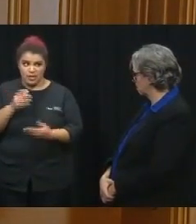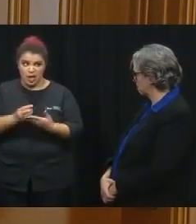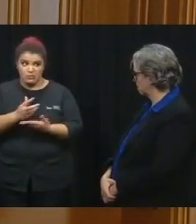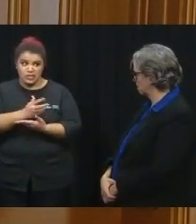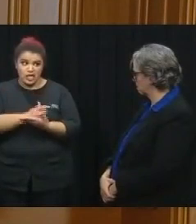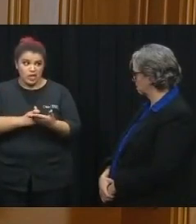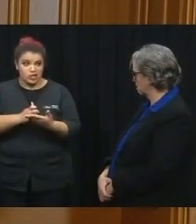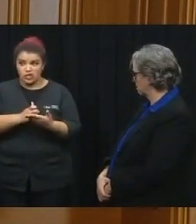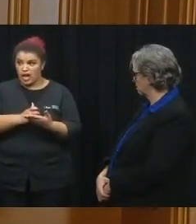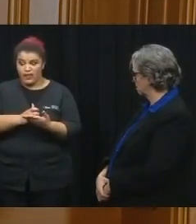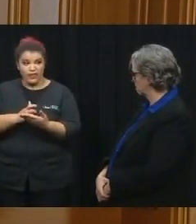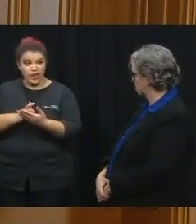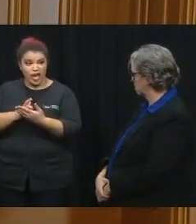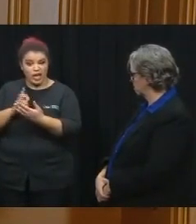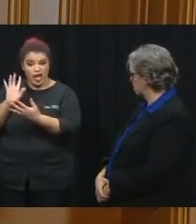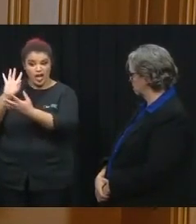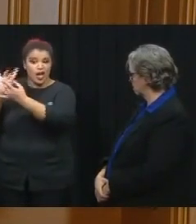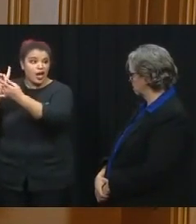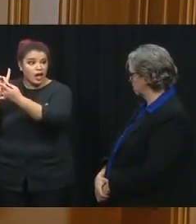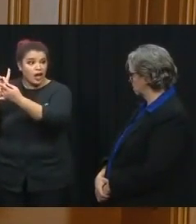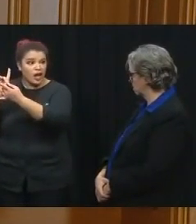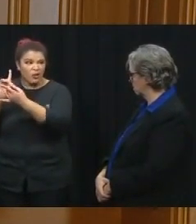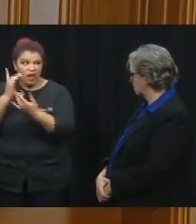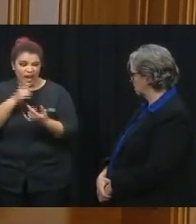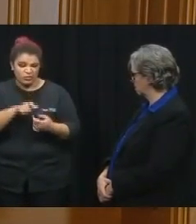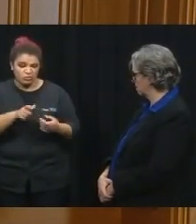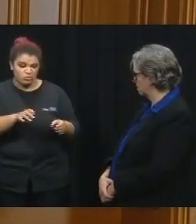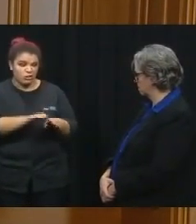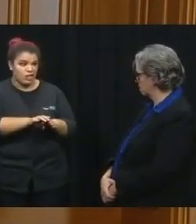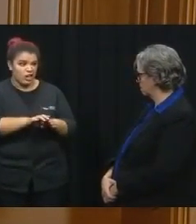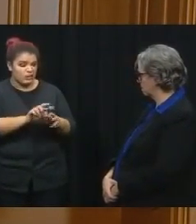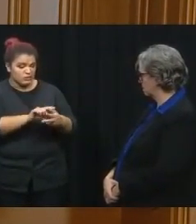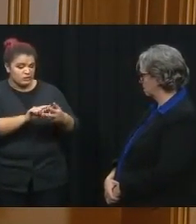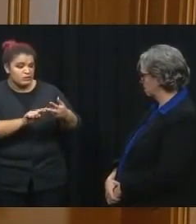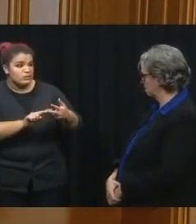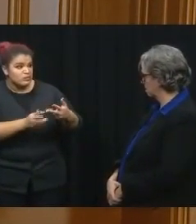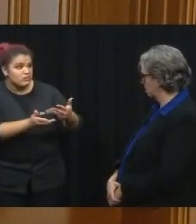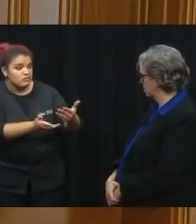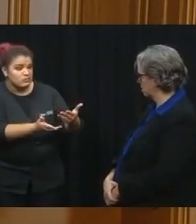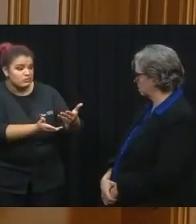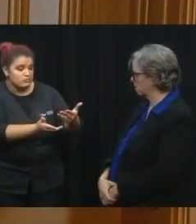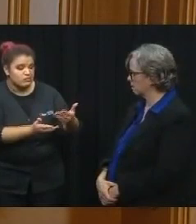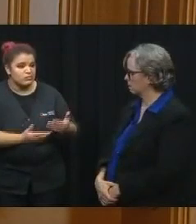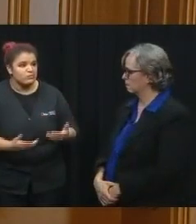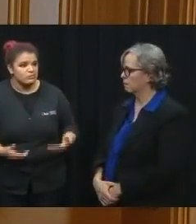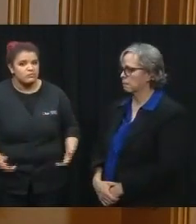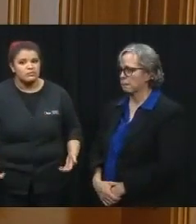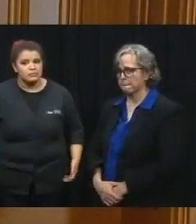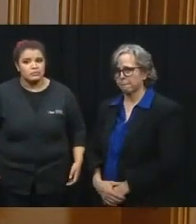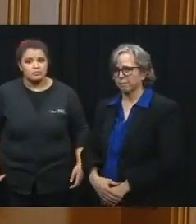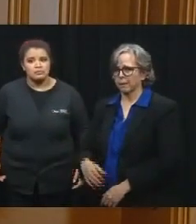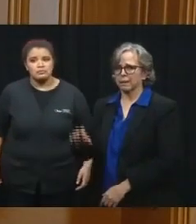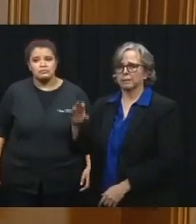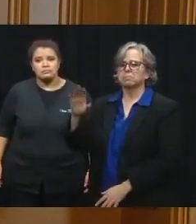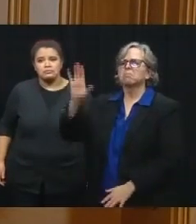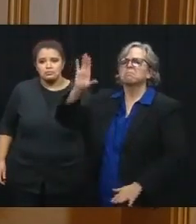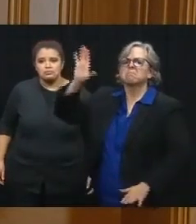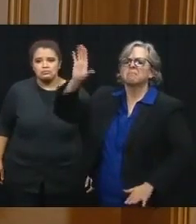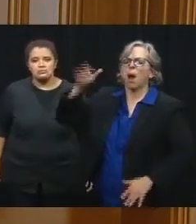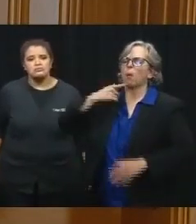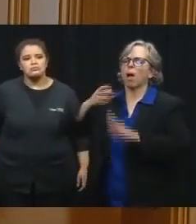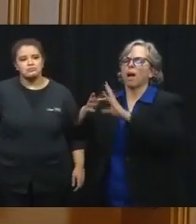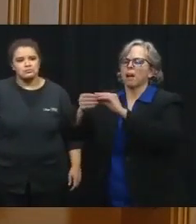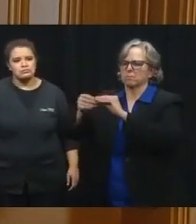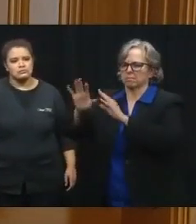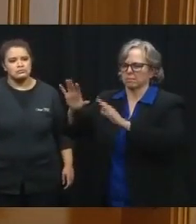shut their businesses down? Sure, I'll take the first one on airports. Look, we normally look at the airports from